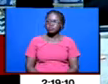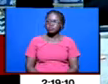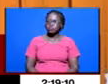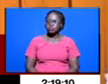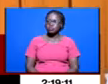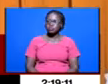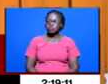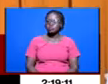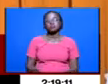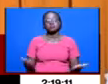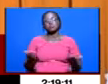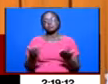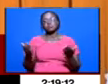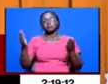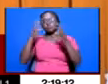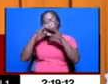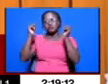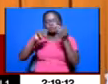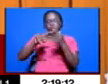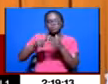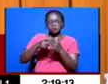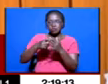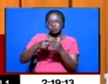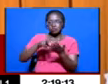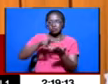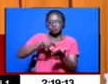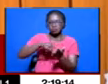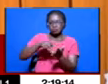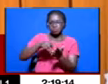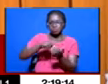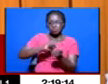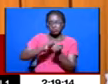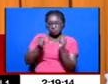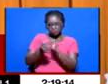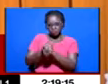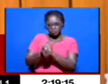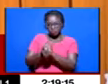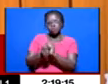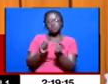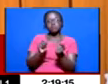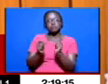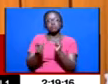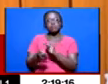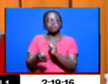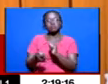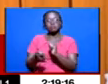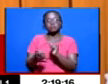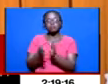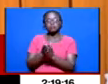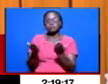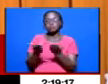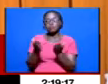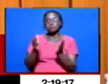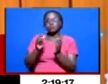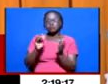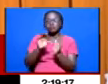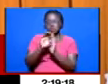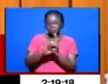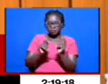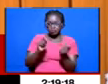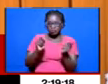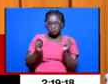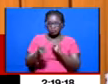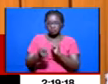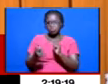whether the President can initiate changes, amendments to the Constitution, and whether constitutional amendment can only be initiated